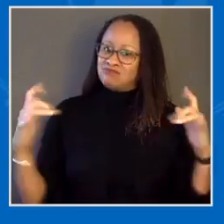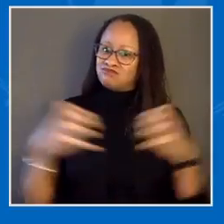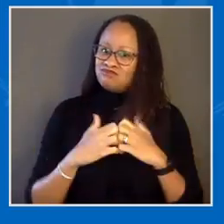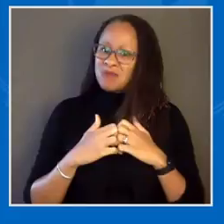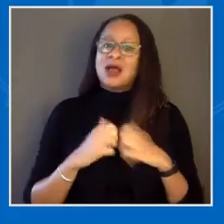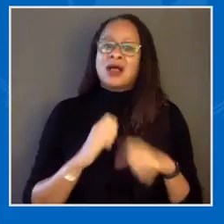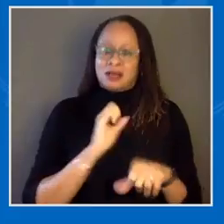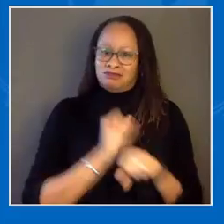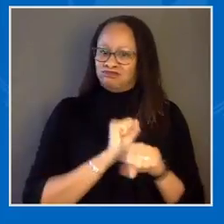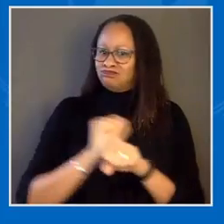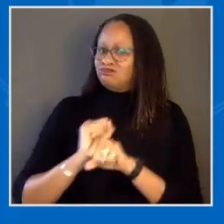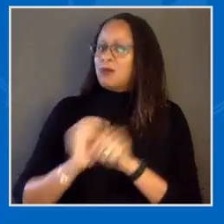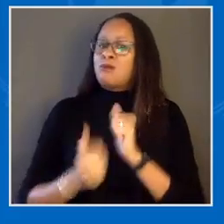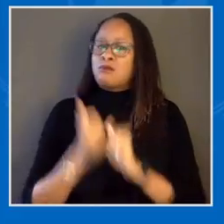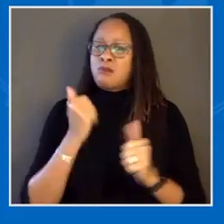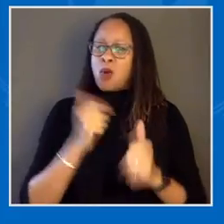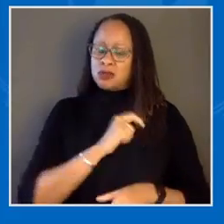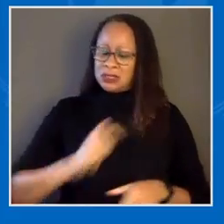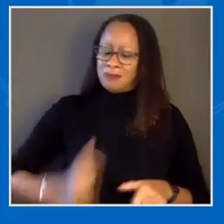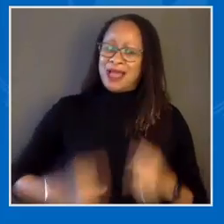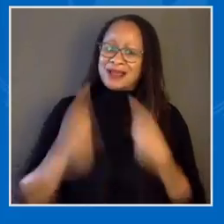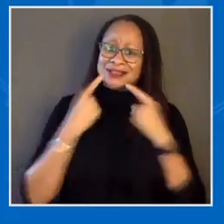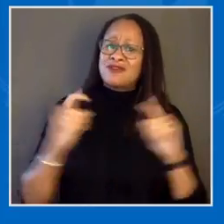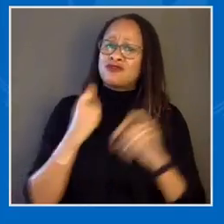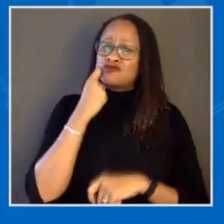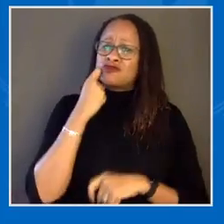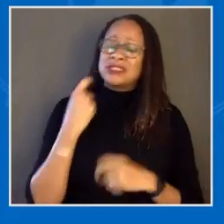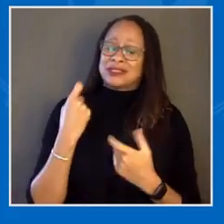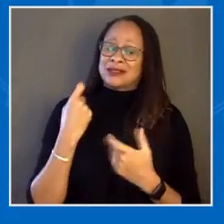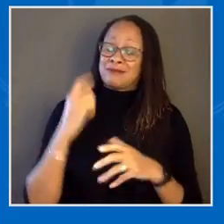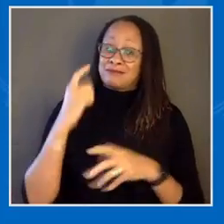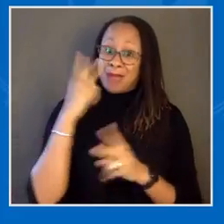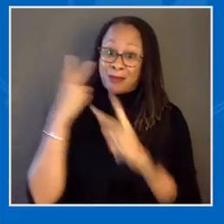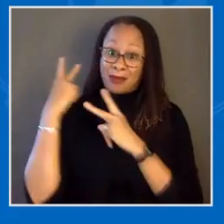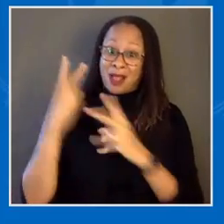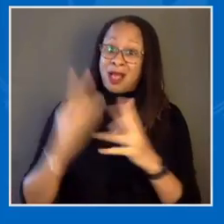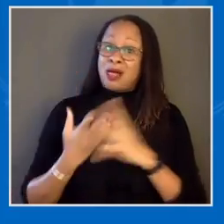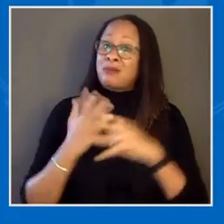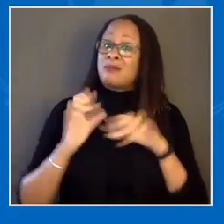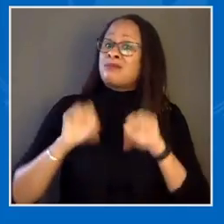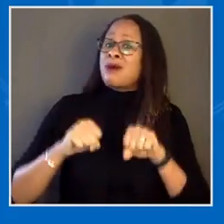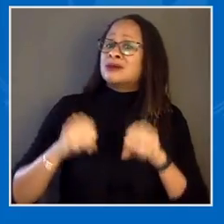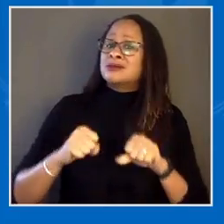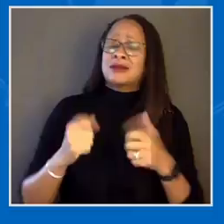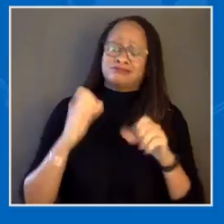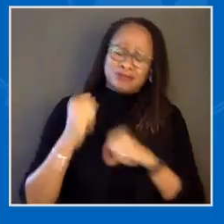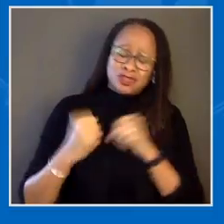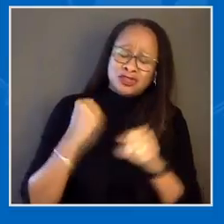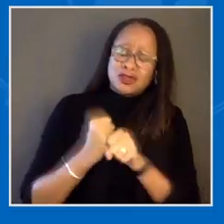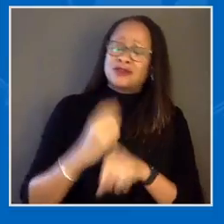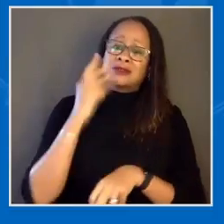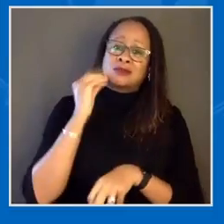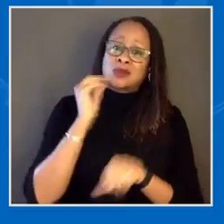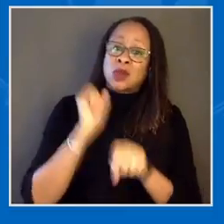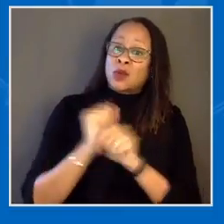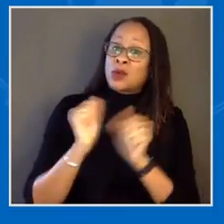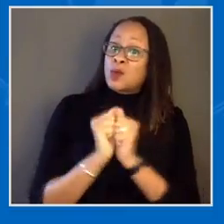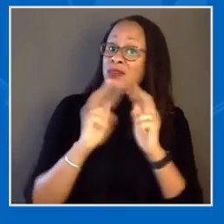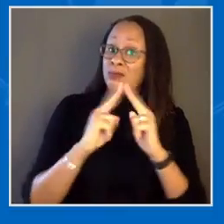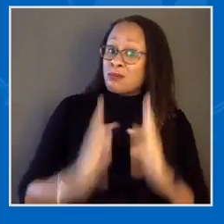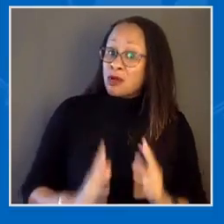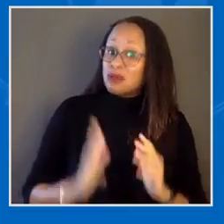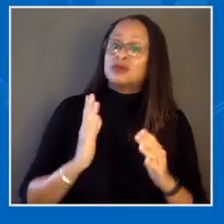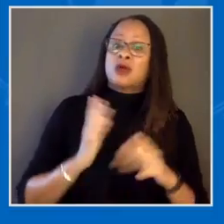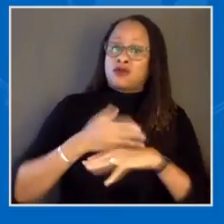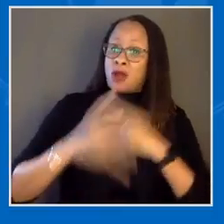diplomatic achievements in recent memory, made possible through decades of experience working with our partners.